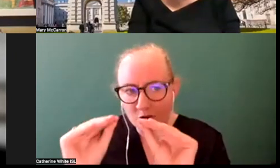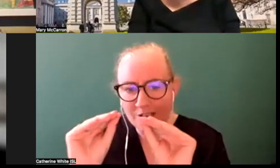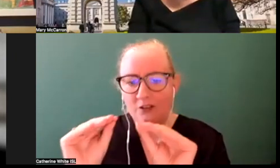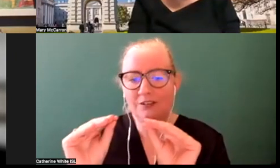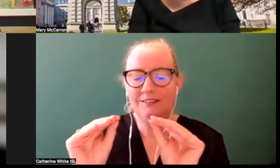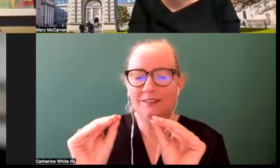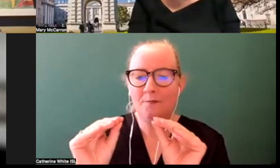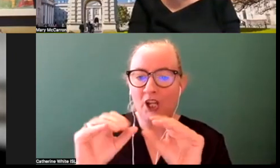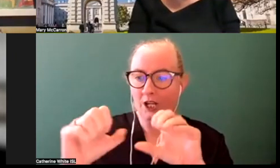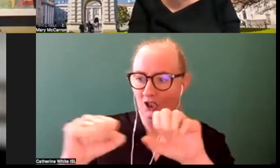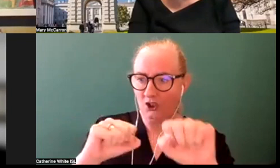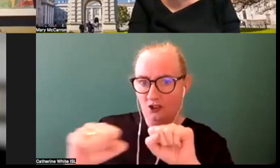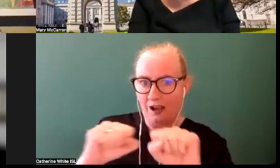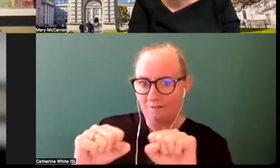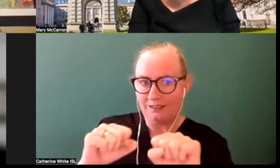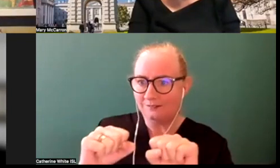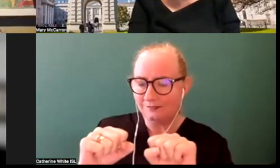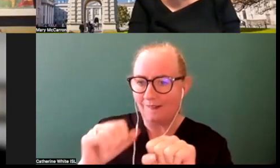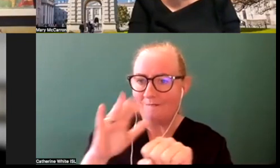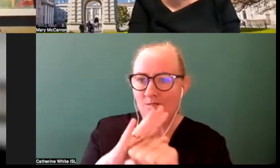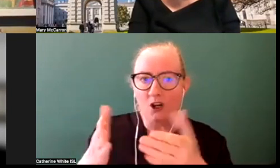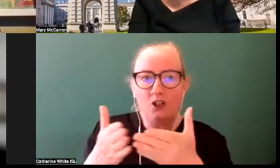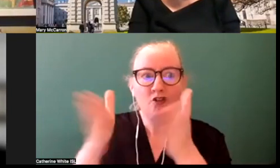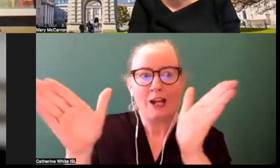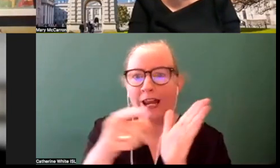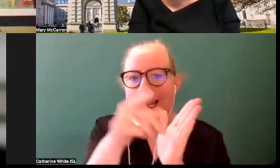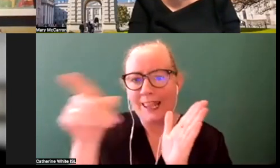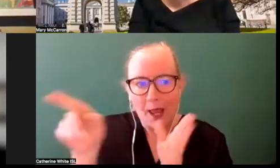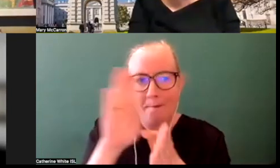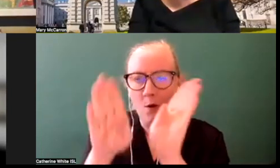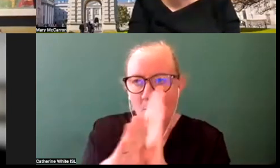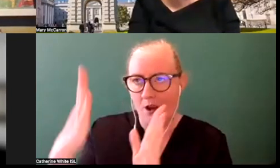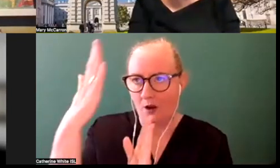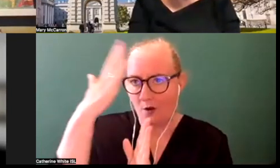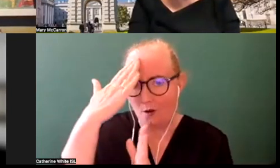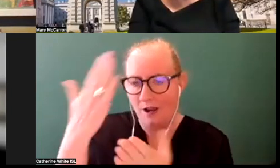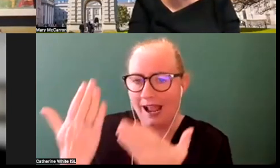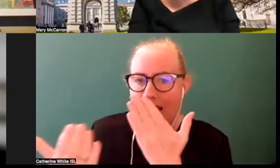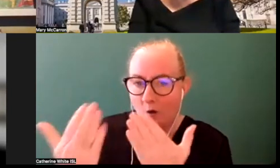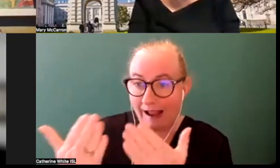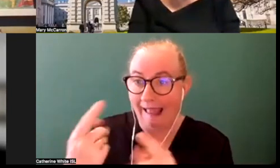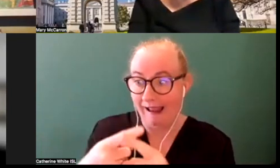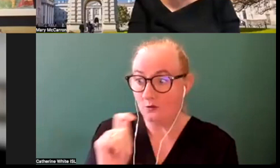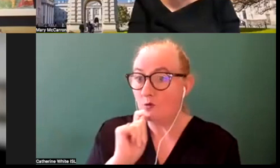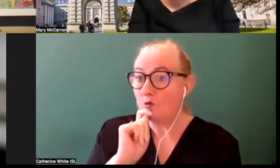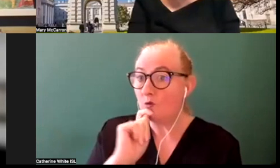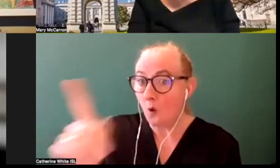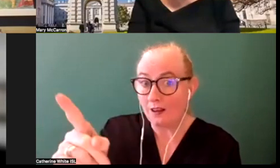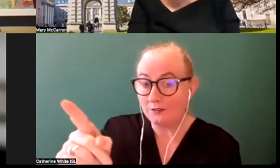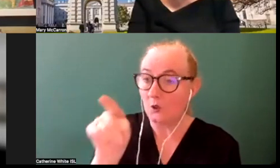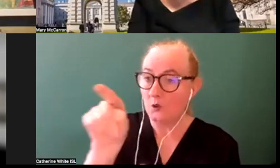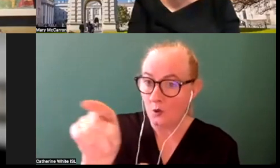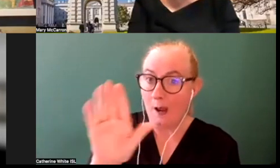the services that serve the general population are equipped, but also are told that they must serve